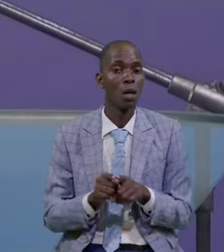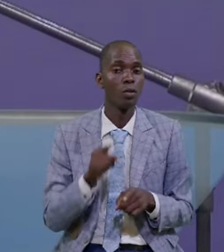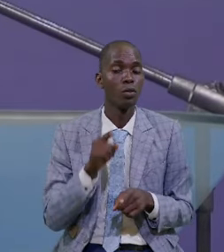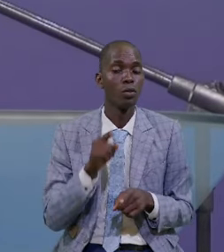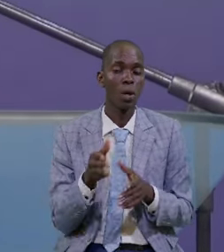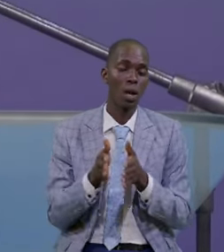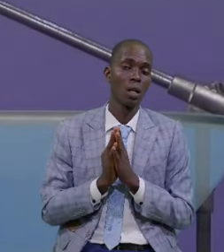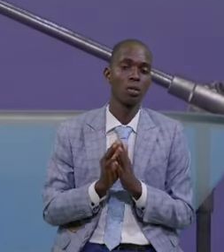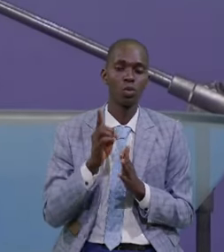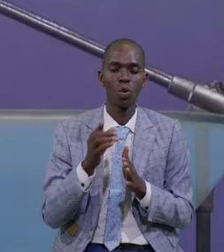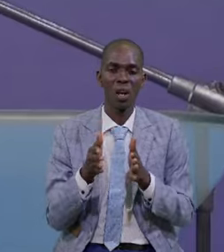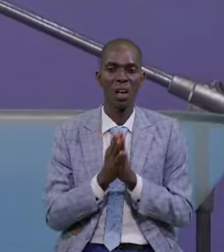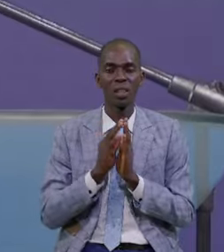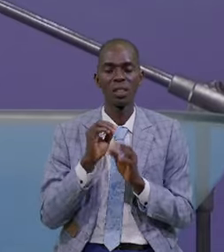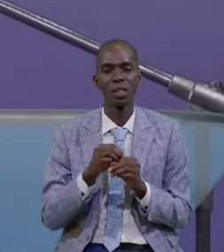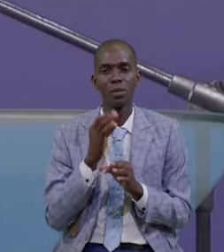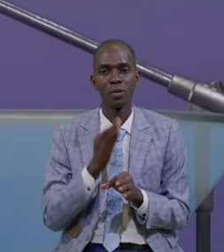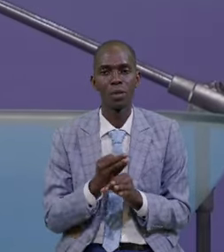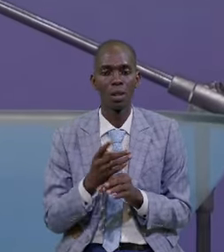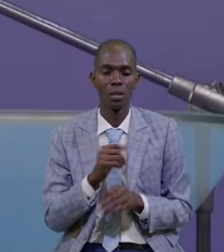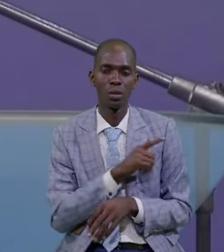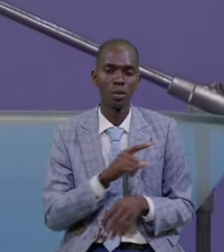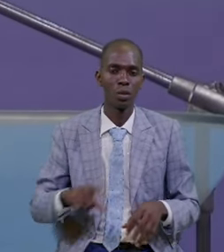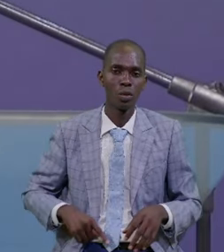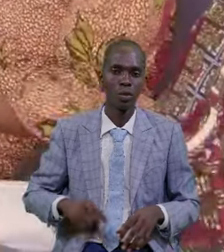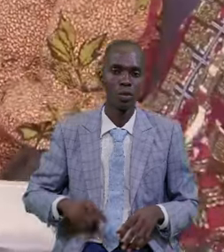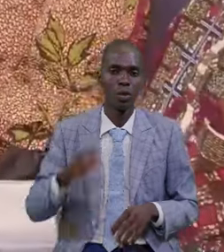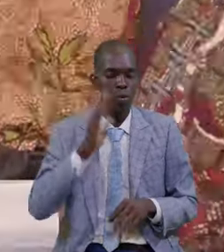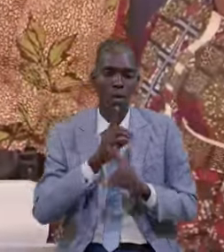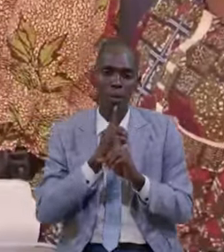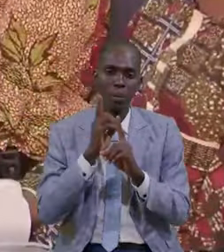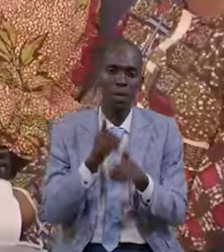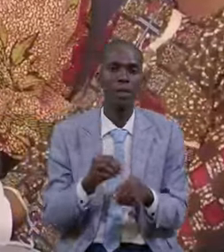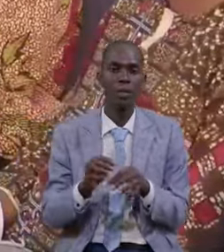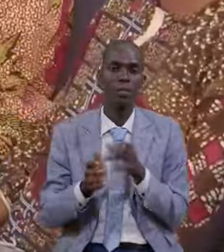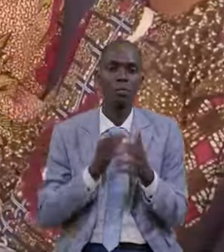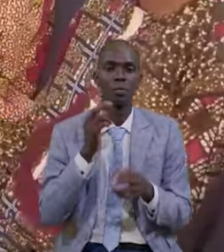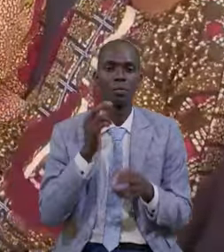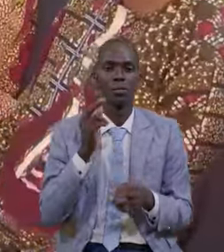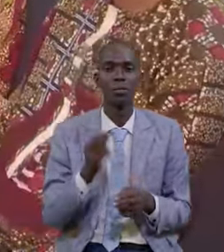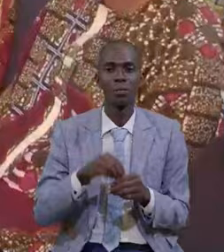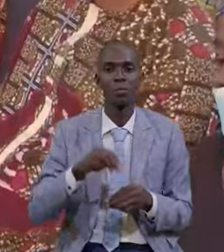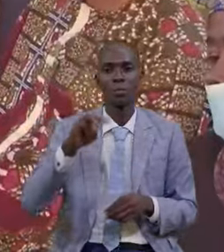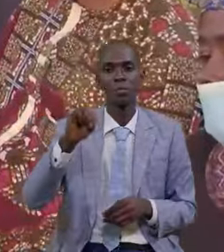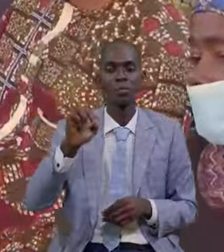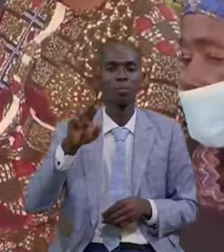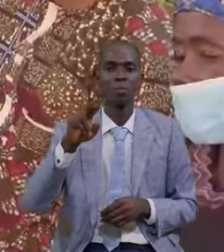in faith, the Lord will answer. Mark chapter